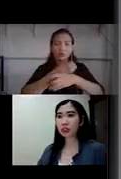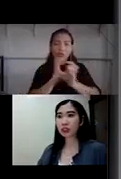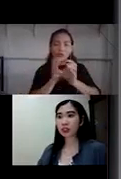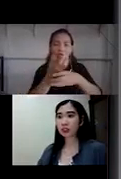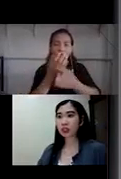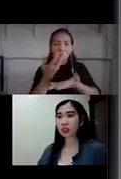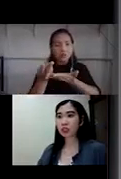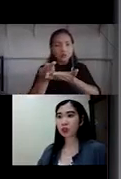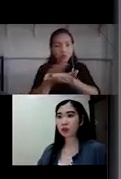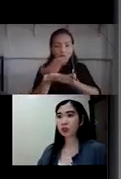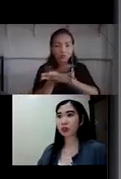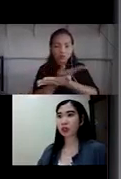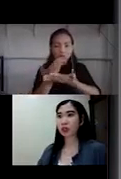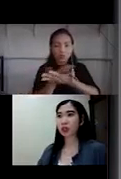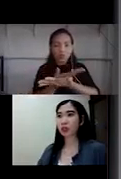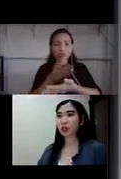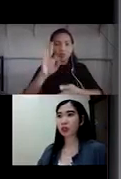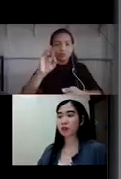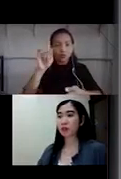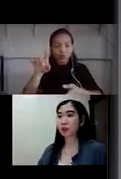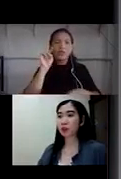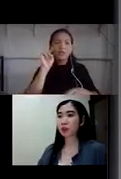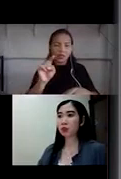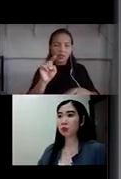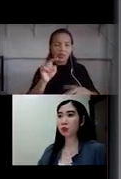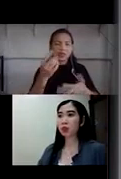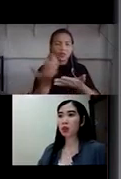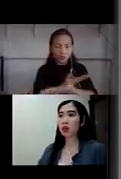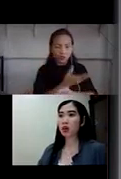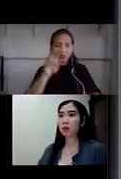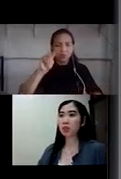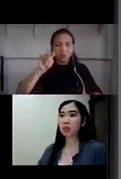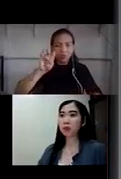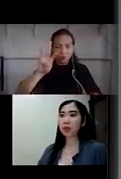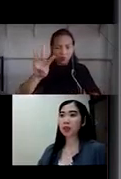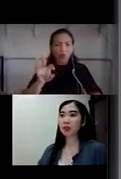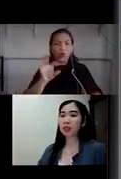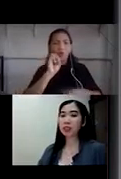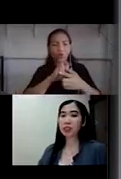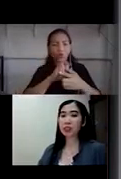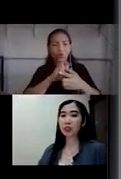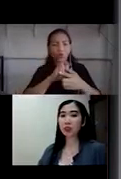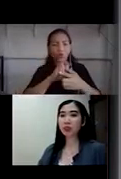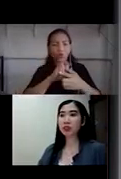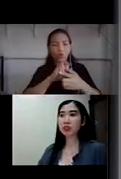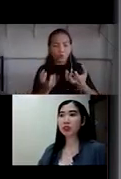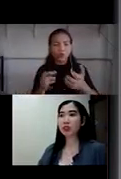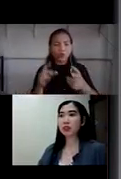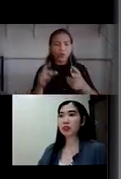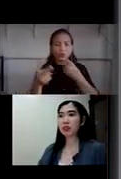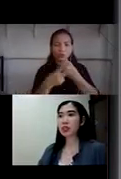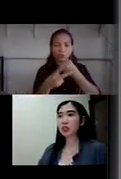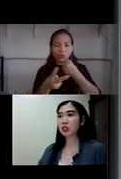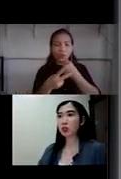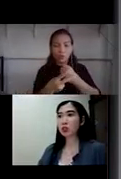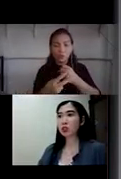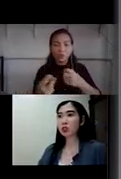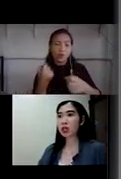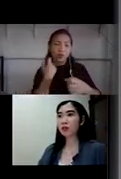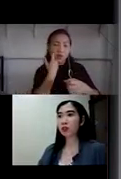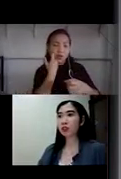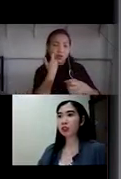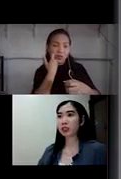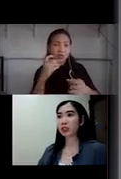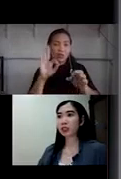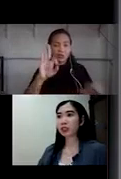folder, click the new folder. And or if you want to save that to the existing folder, just choose